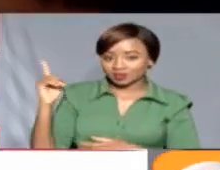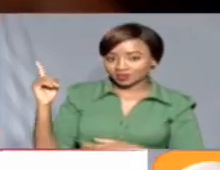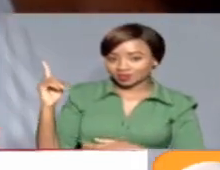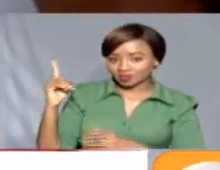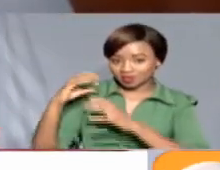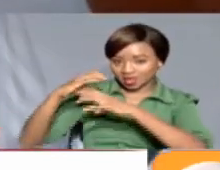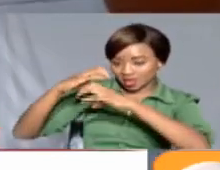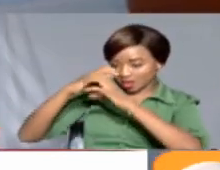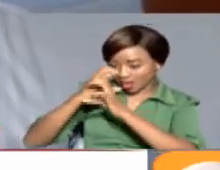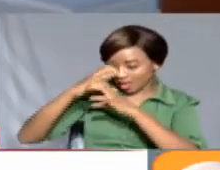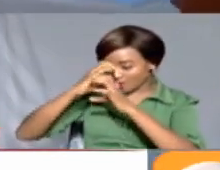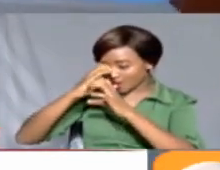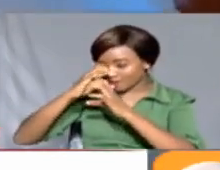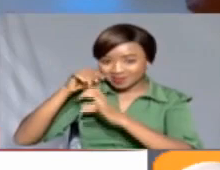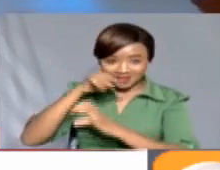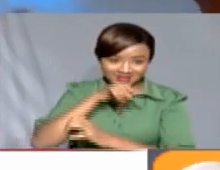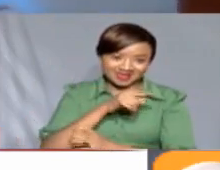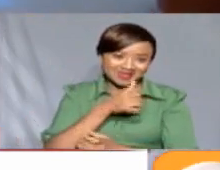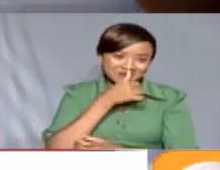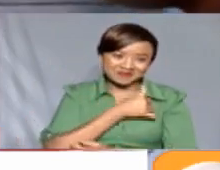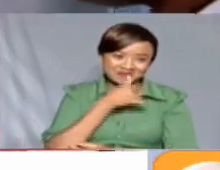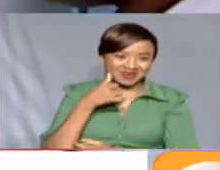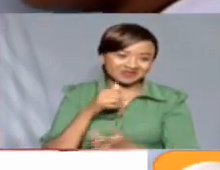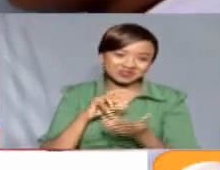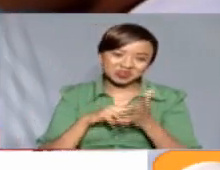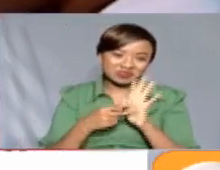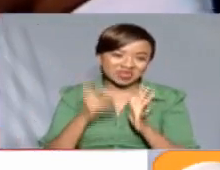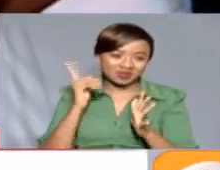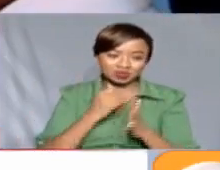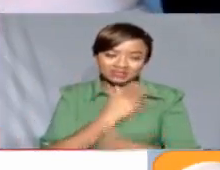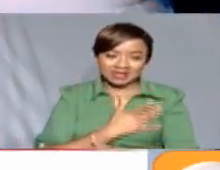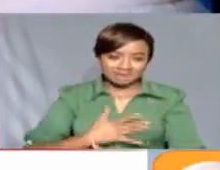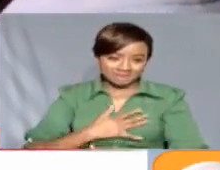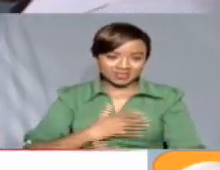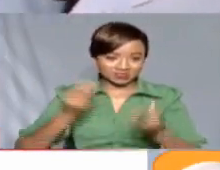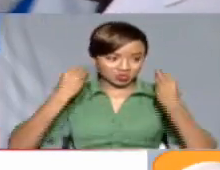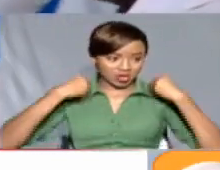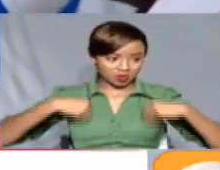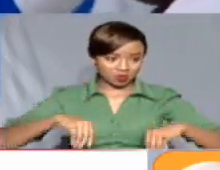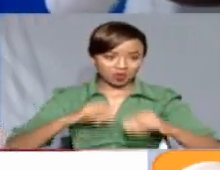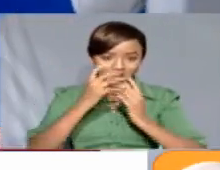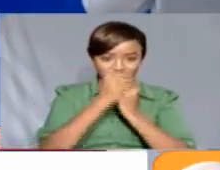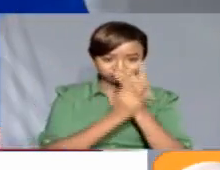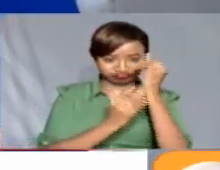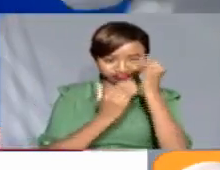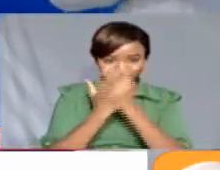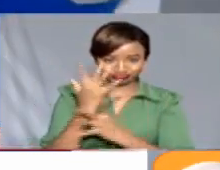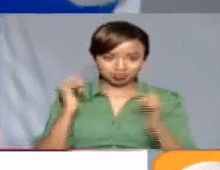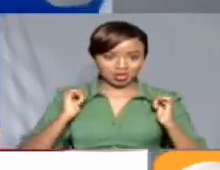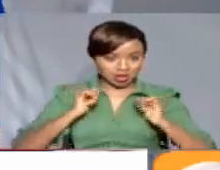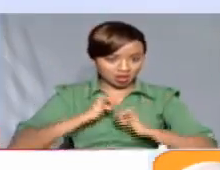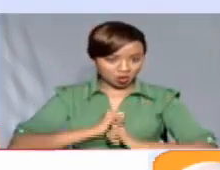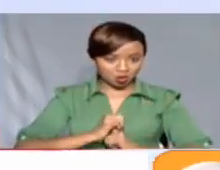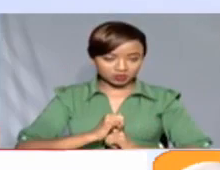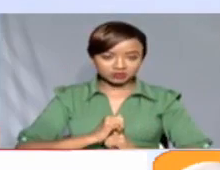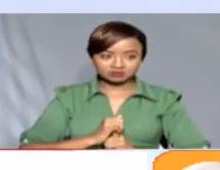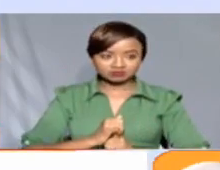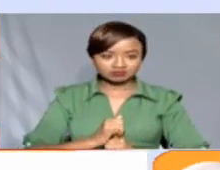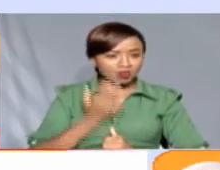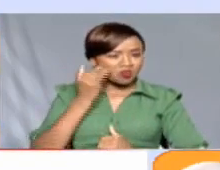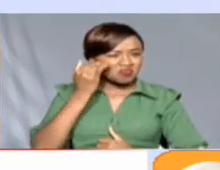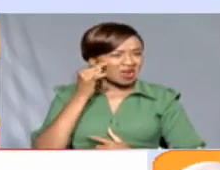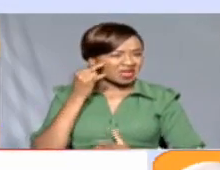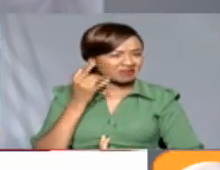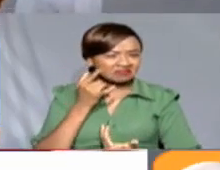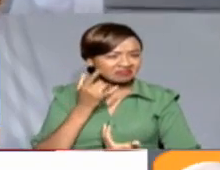now, which is a restricted area. So if you can put on a lab coat and gloves. Okay. And the purpose of being fully